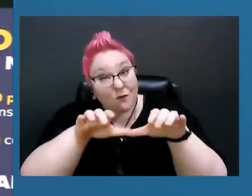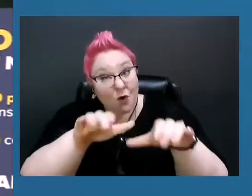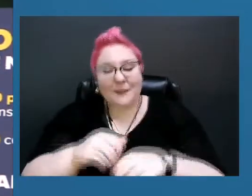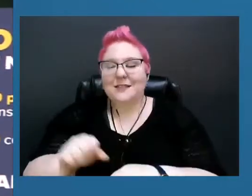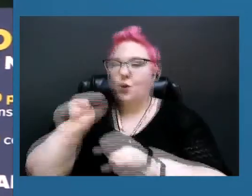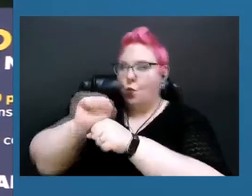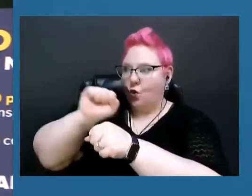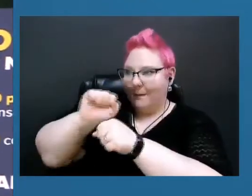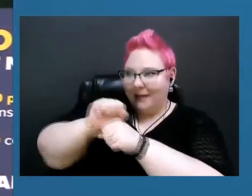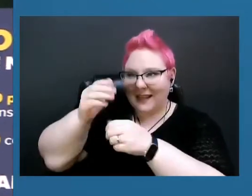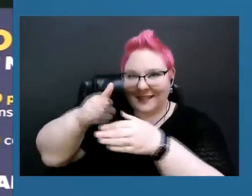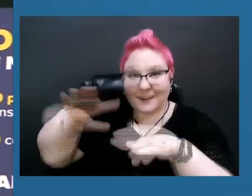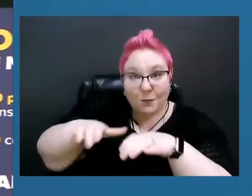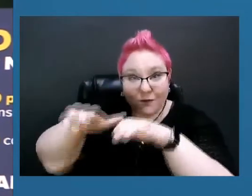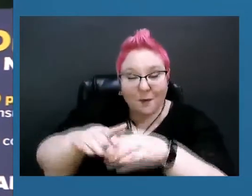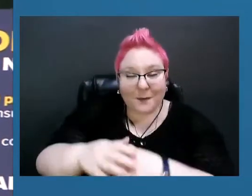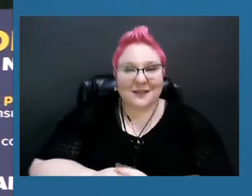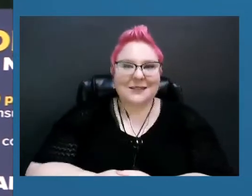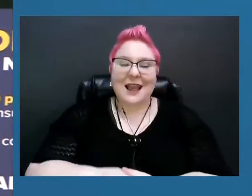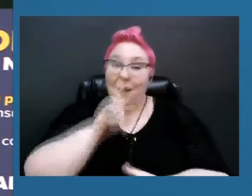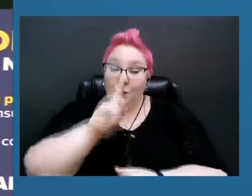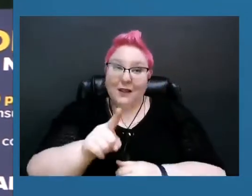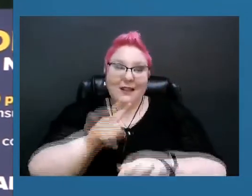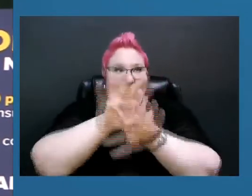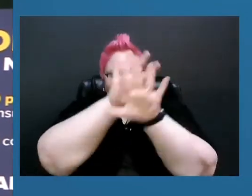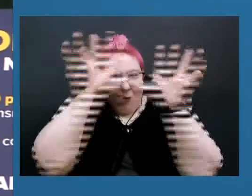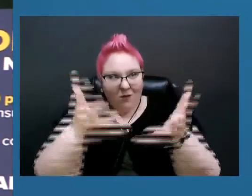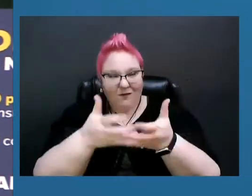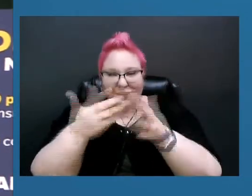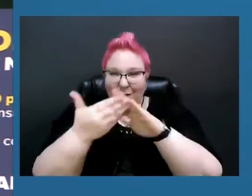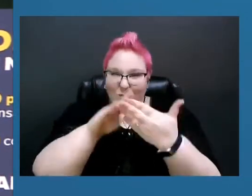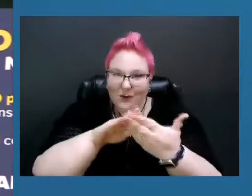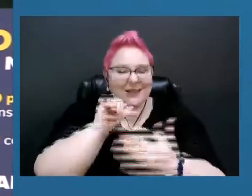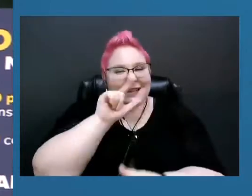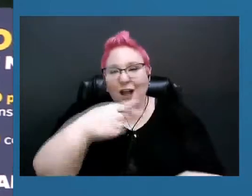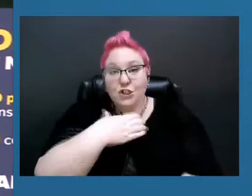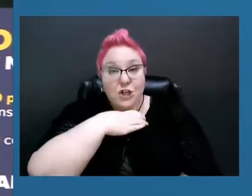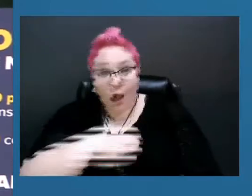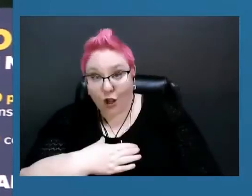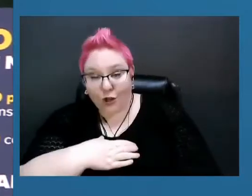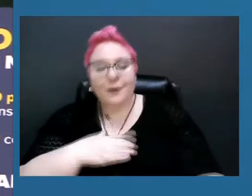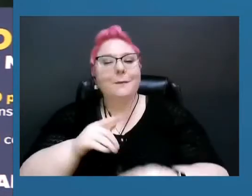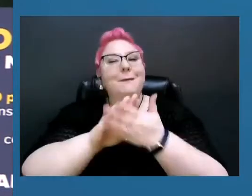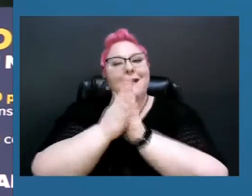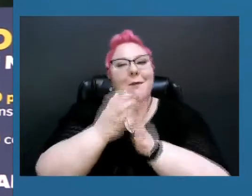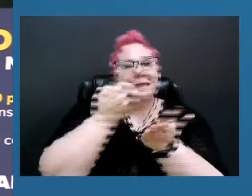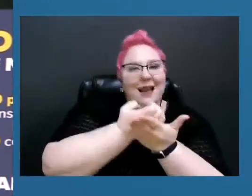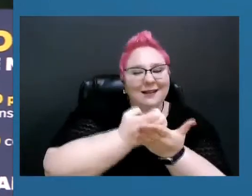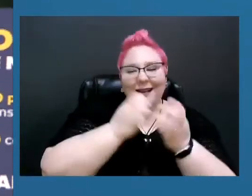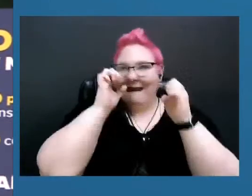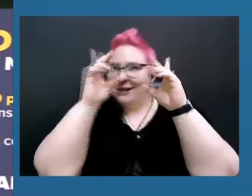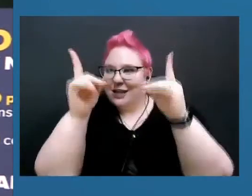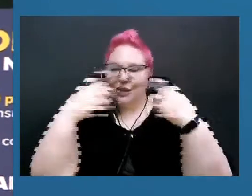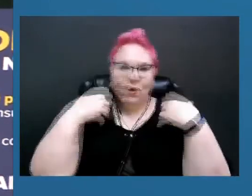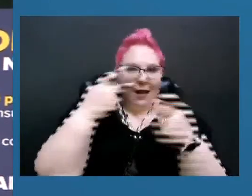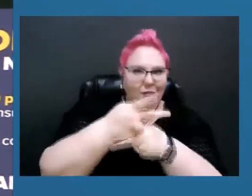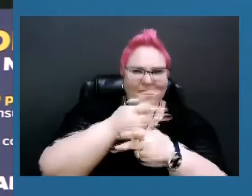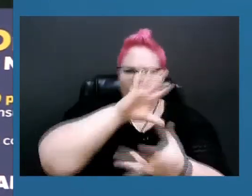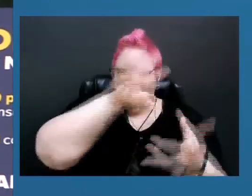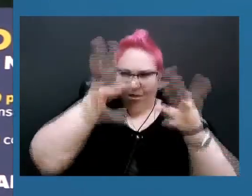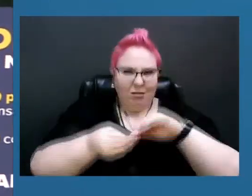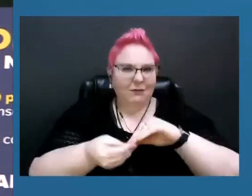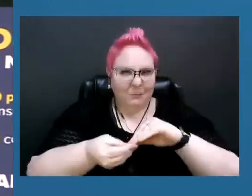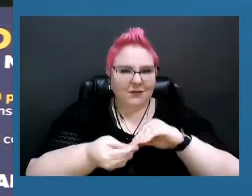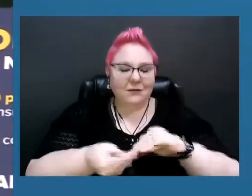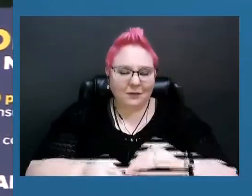overall well-being of our entire community. It's not just a hunger issue, it's an economic, educational, and healthcare issue too.